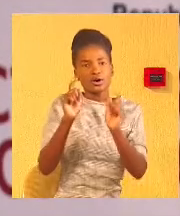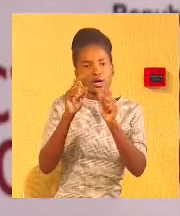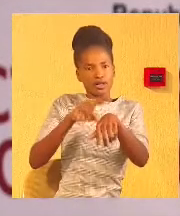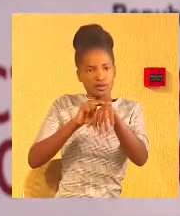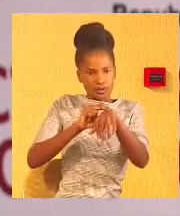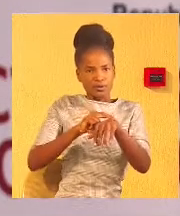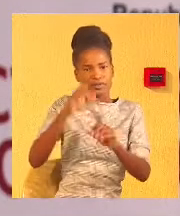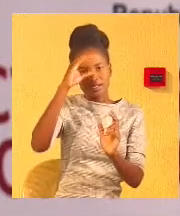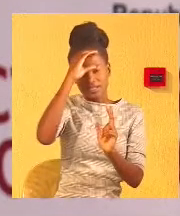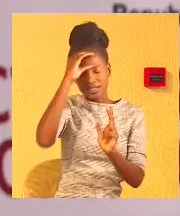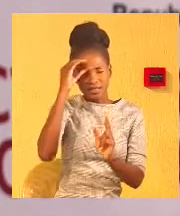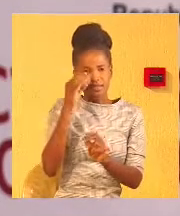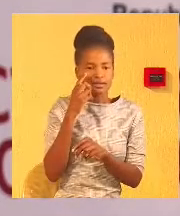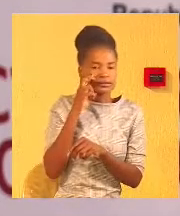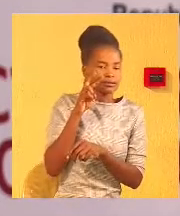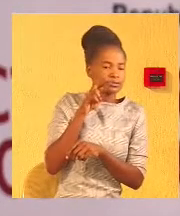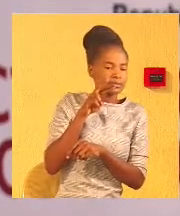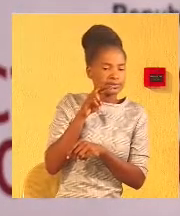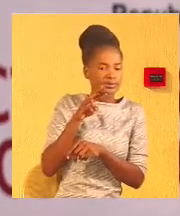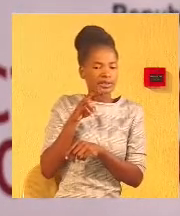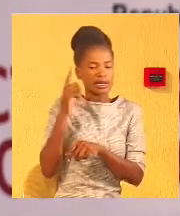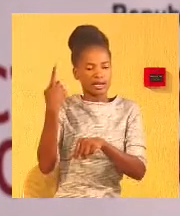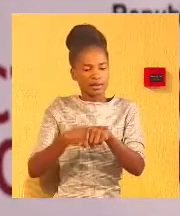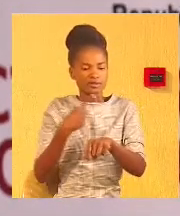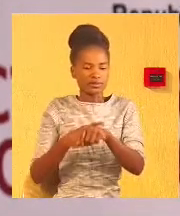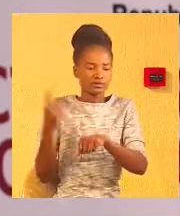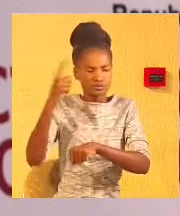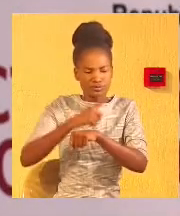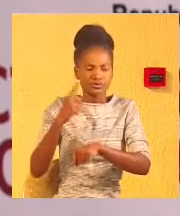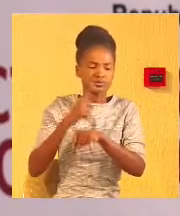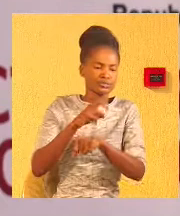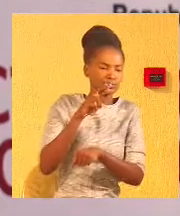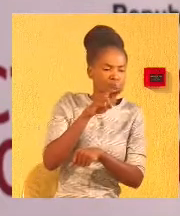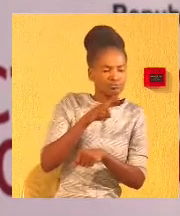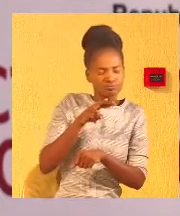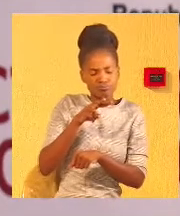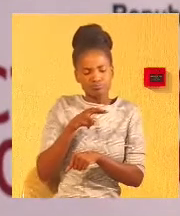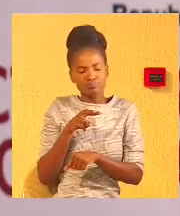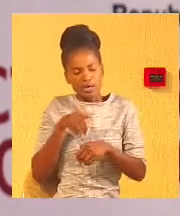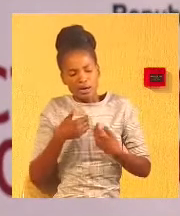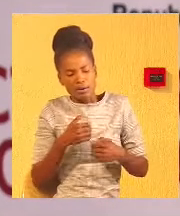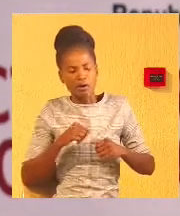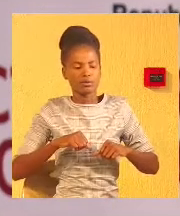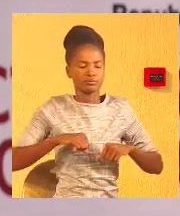team is monitoring them on a daily basis. So,